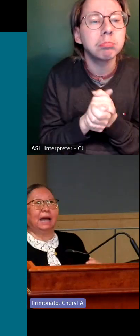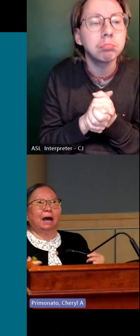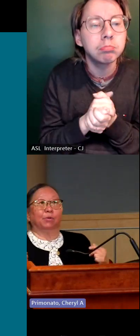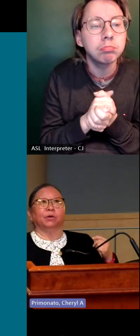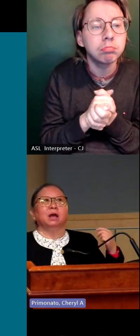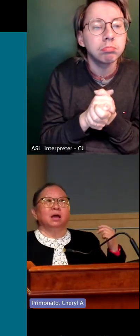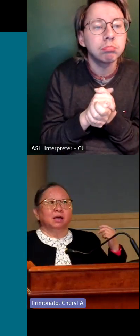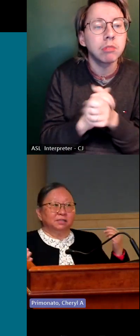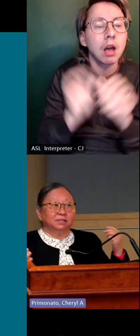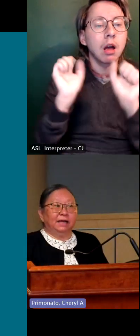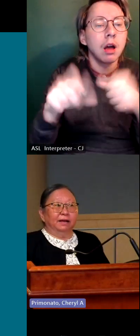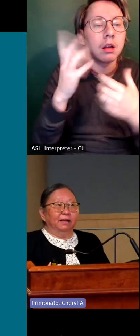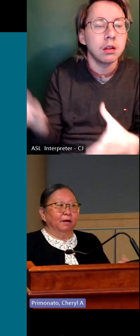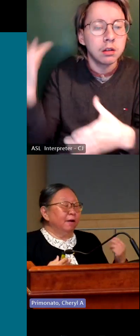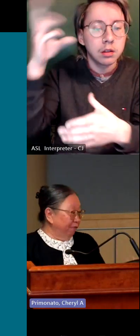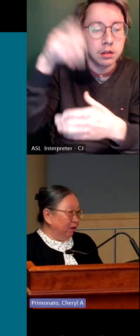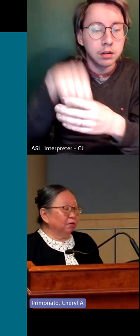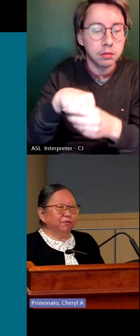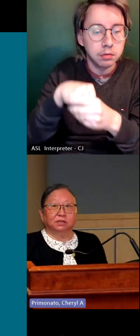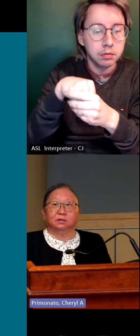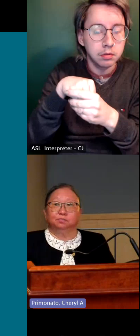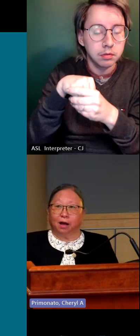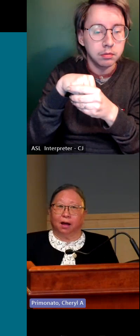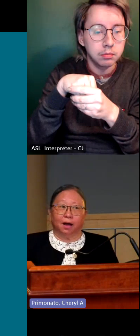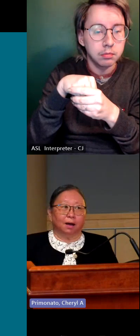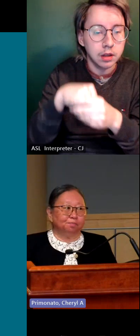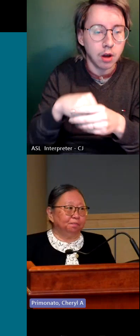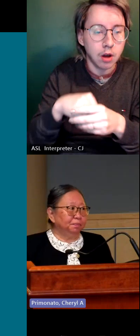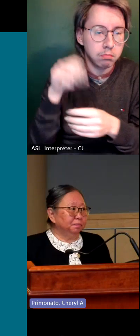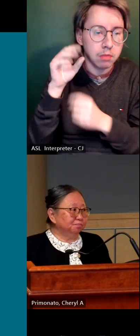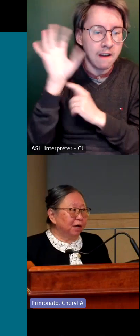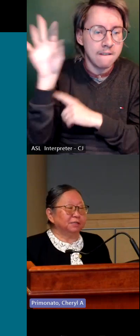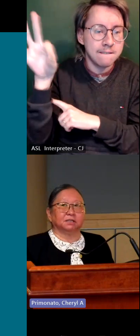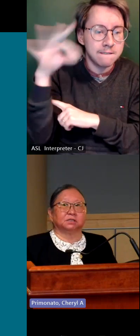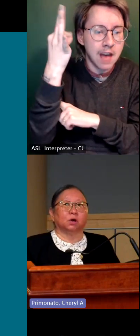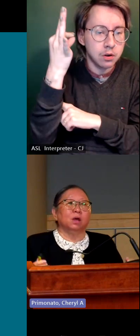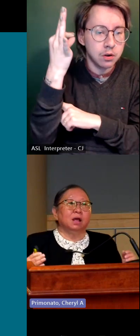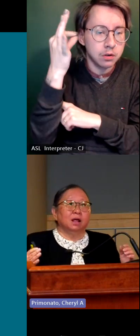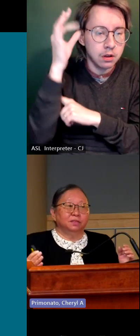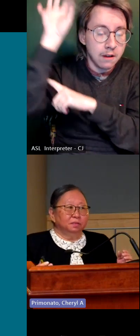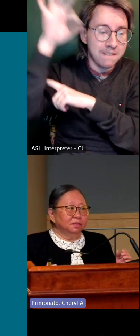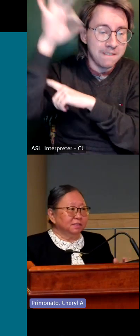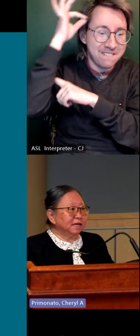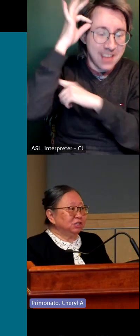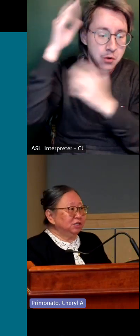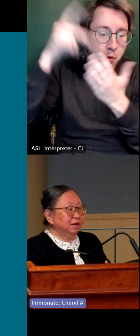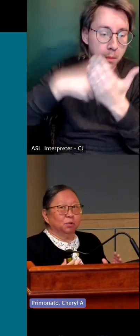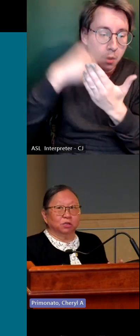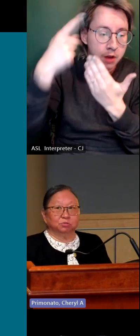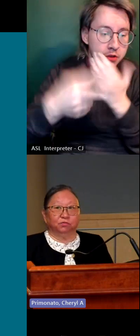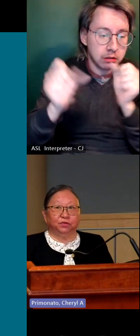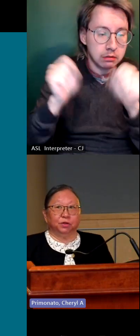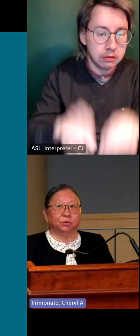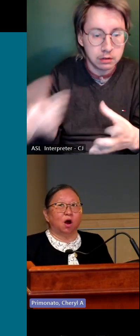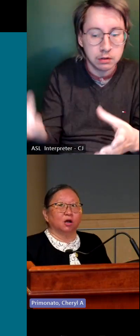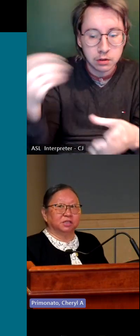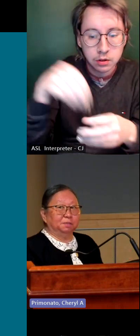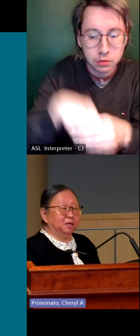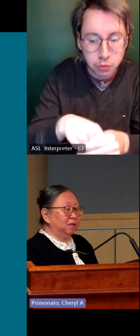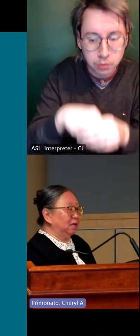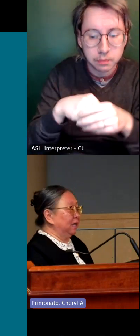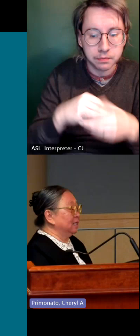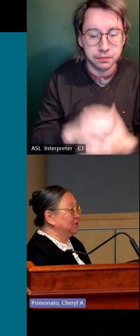participate in our state and our federal funded projects. So this section here, I'm going to review